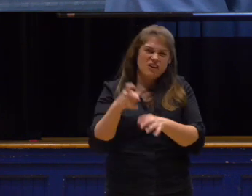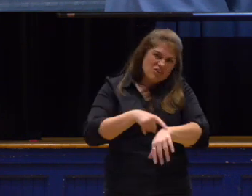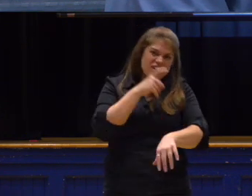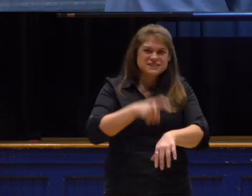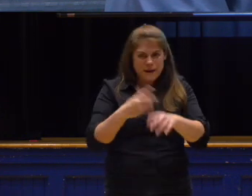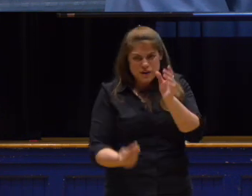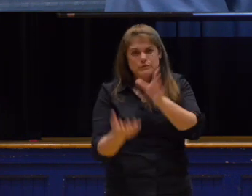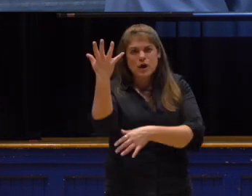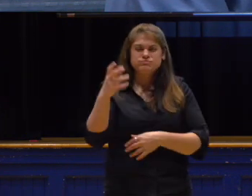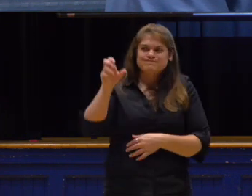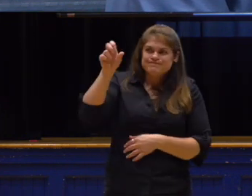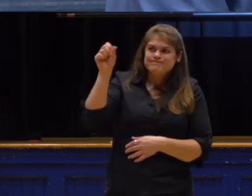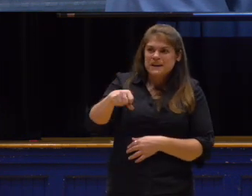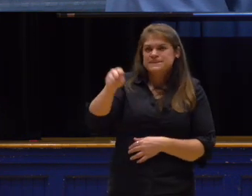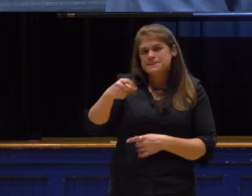do.